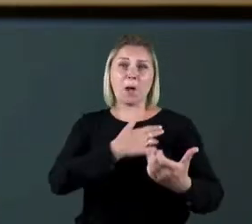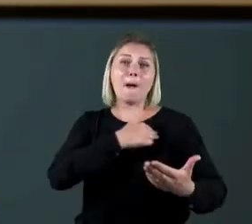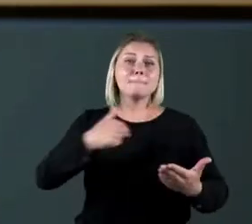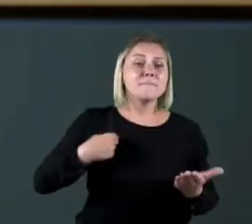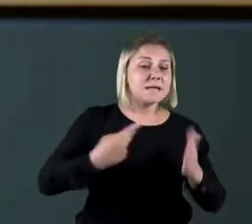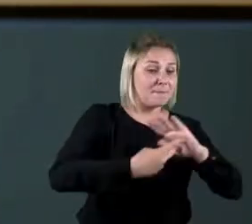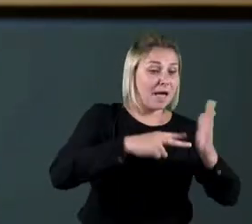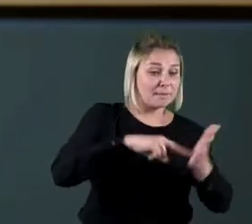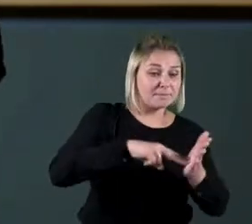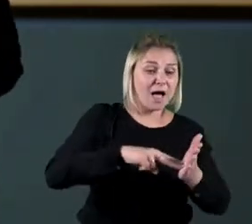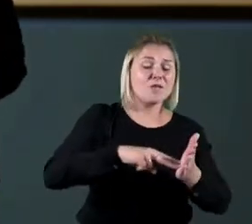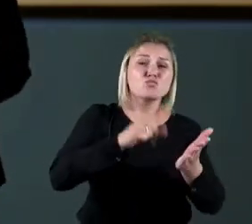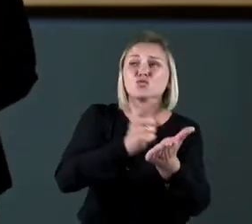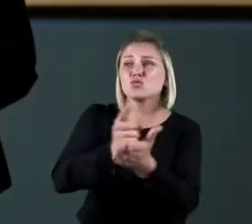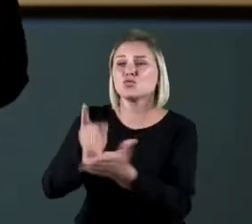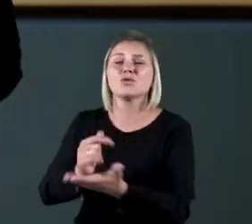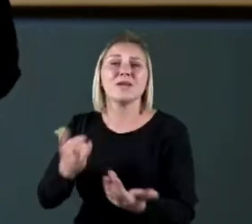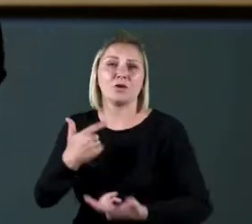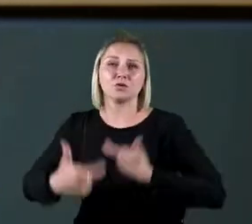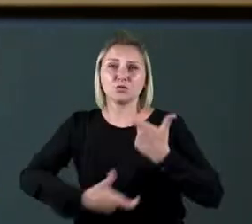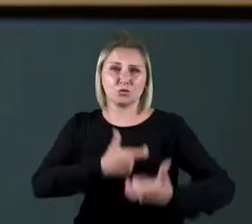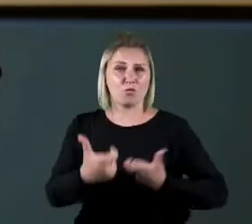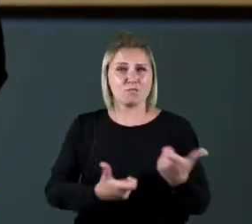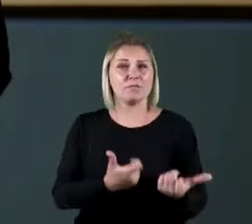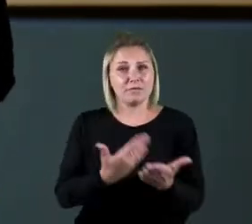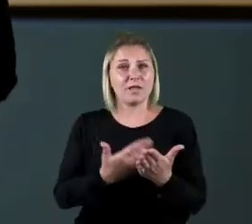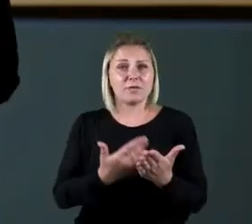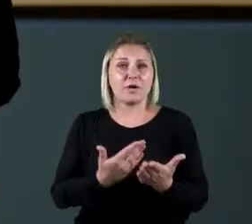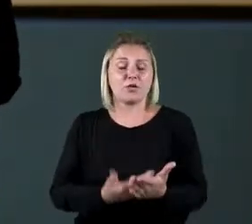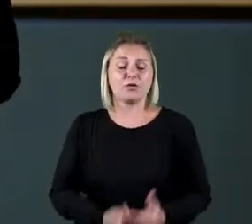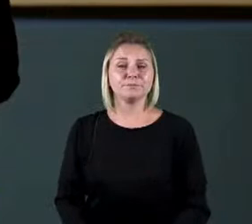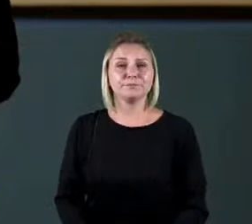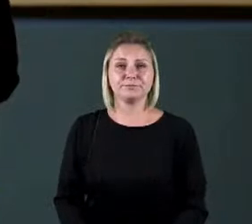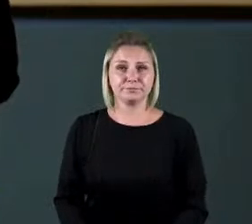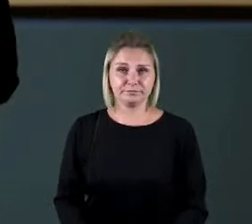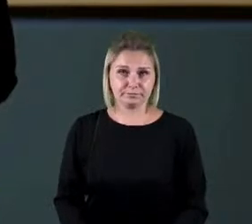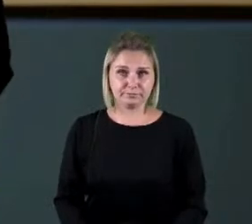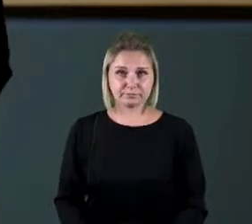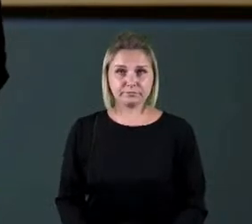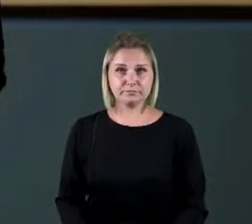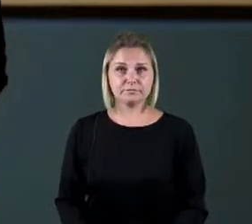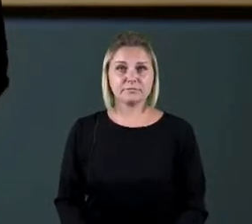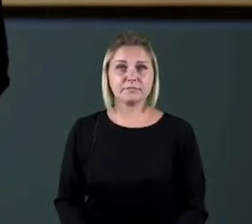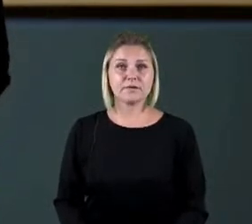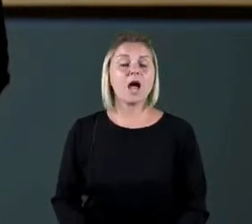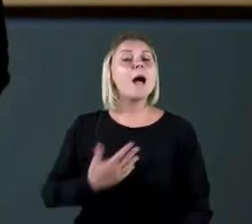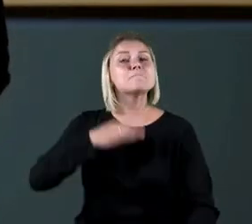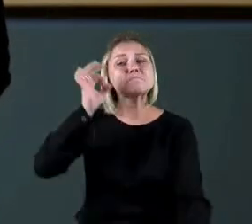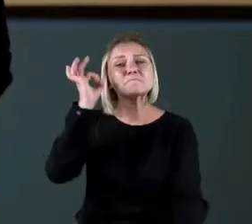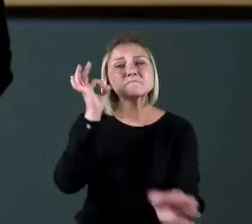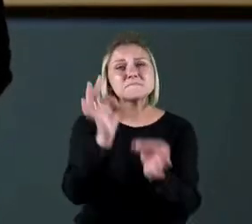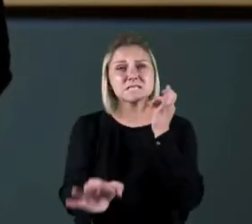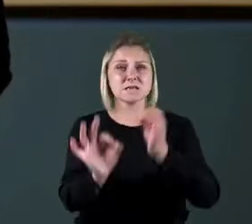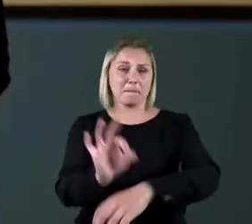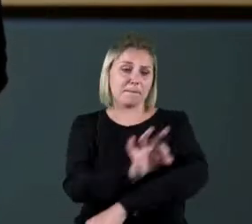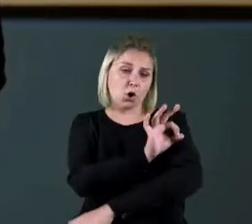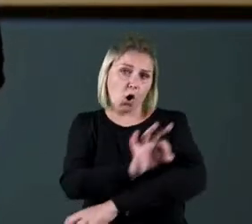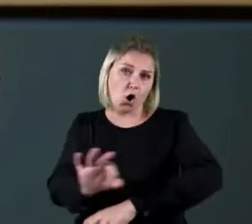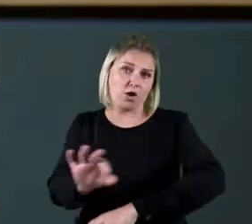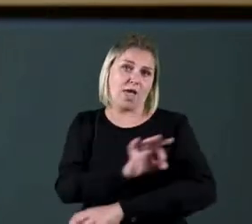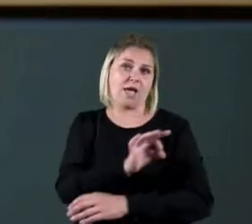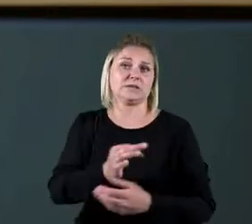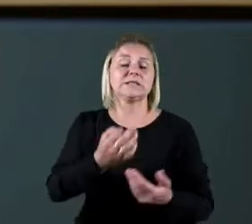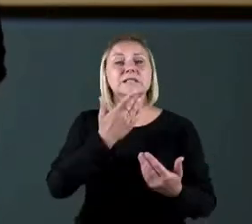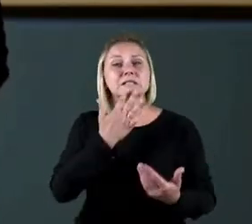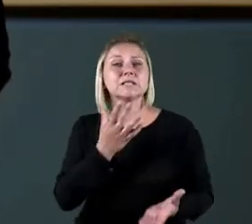planning. And also through a very specific project to bring on connectivity to all the